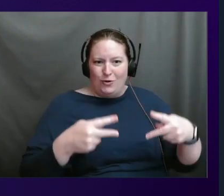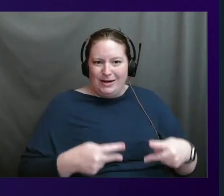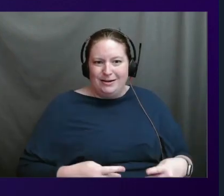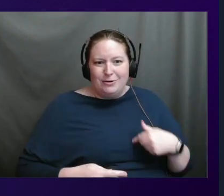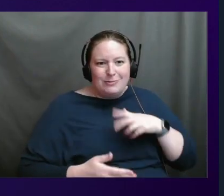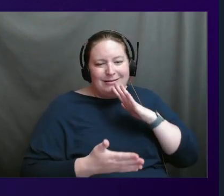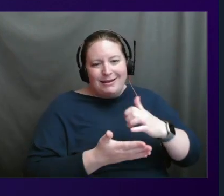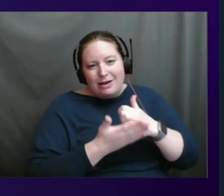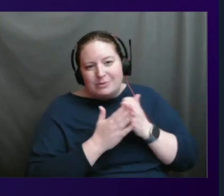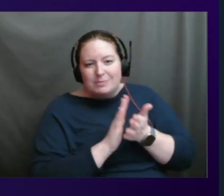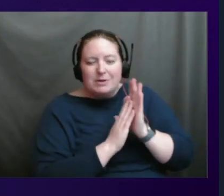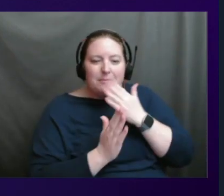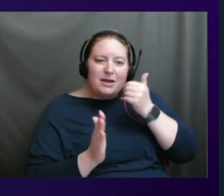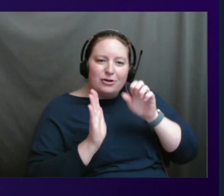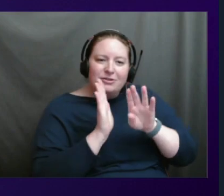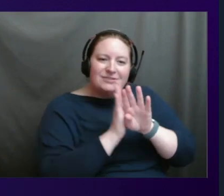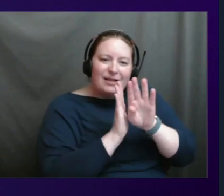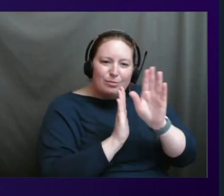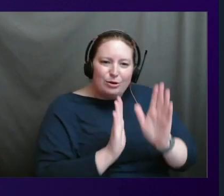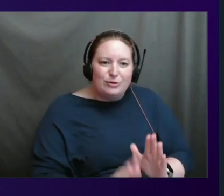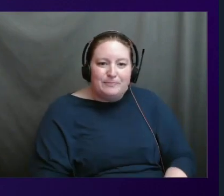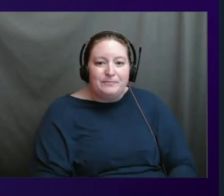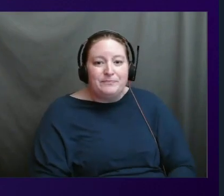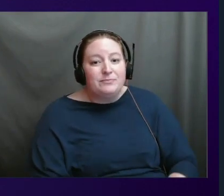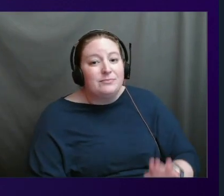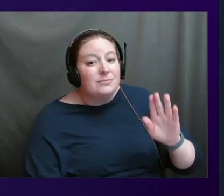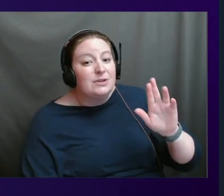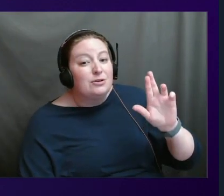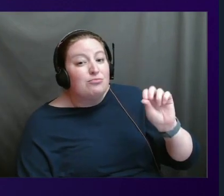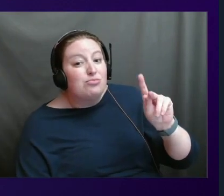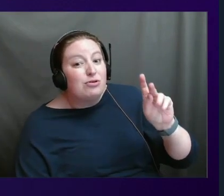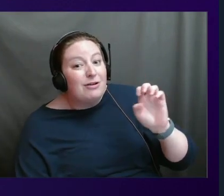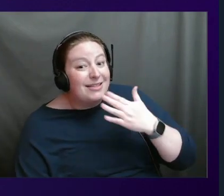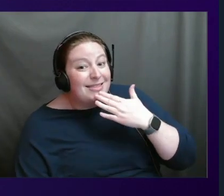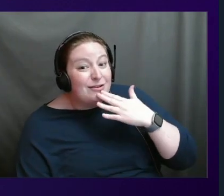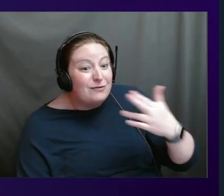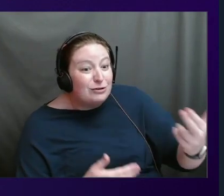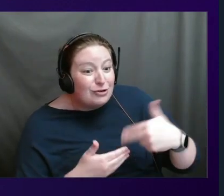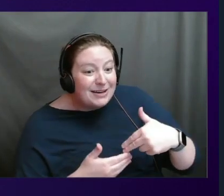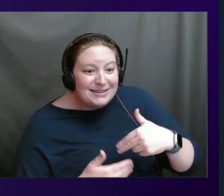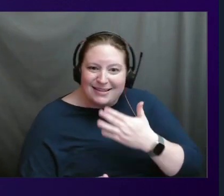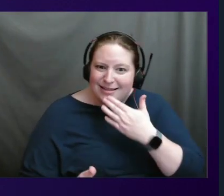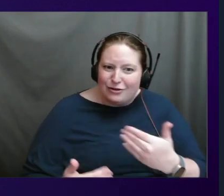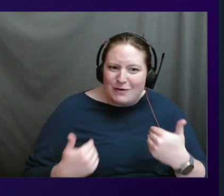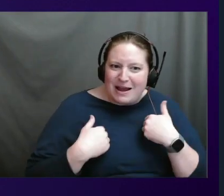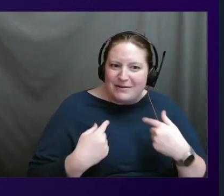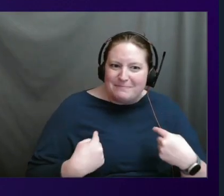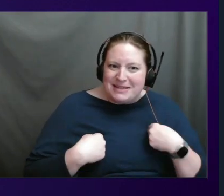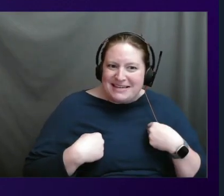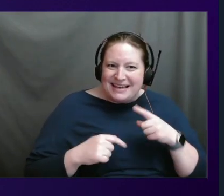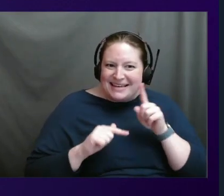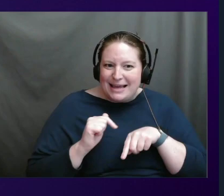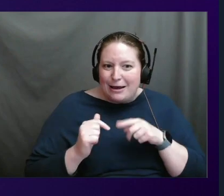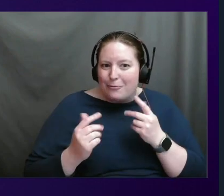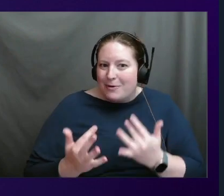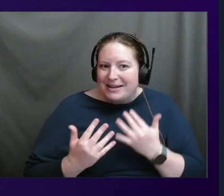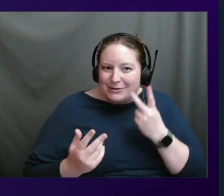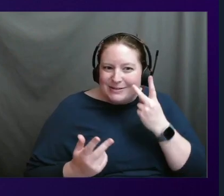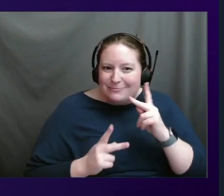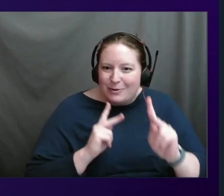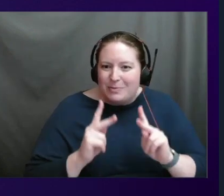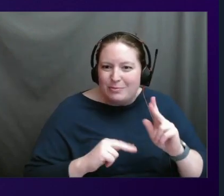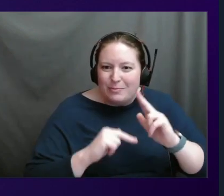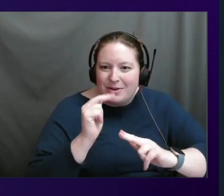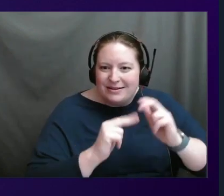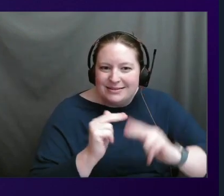a better developer at the same time. For sure. Brooke, thank you for joining us. Amazing. Thank Amazing. you for having me. I And can't wait to see what everyone builds. You gave